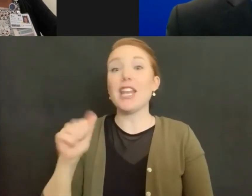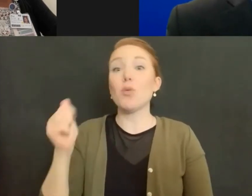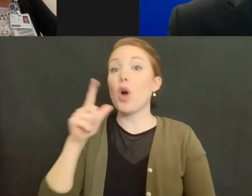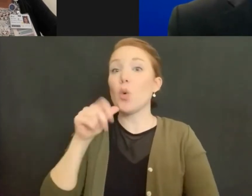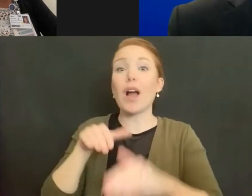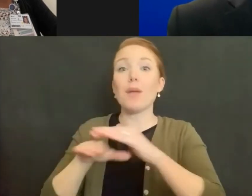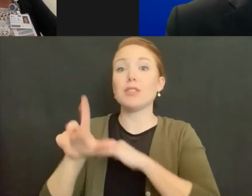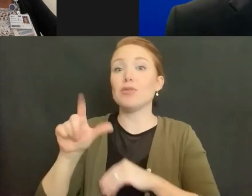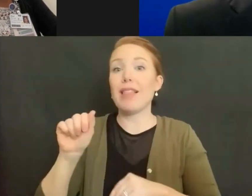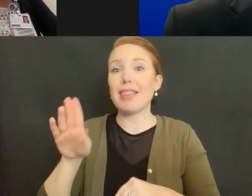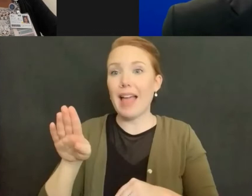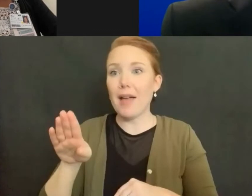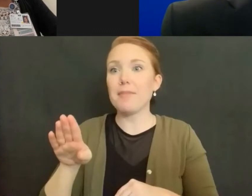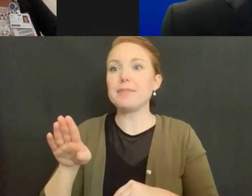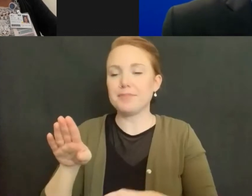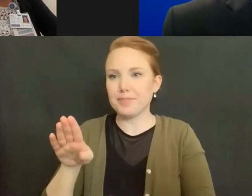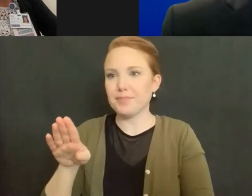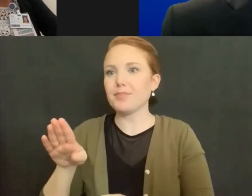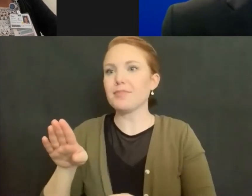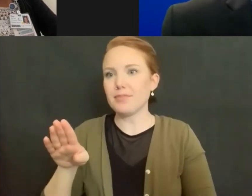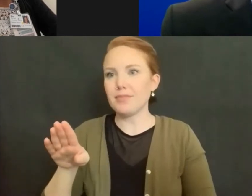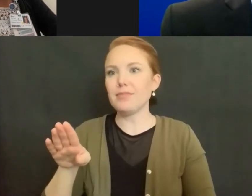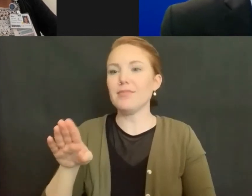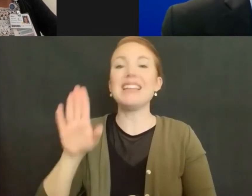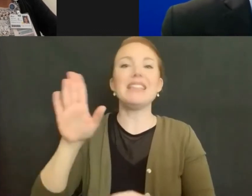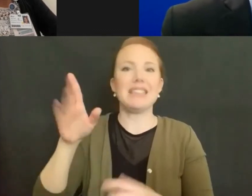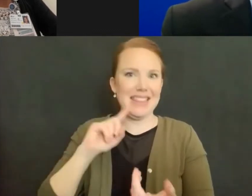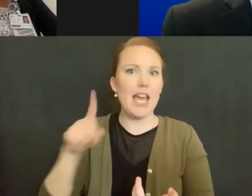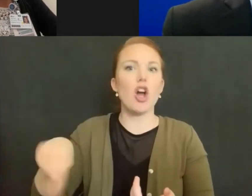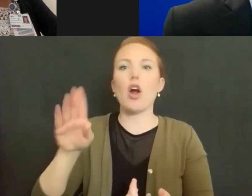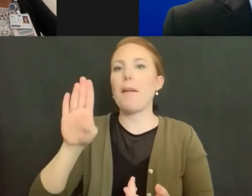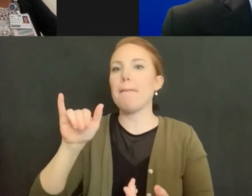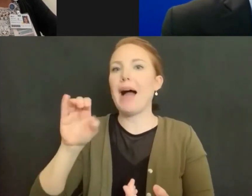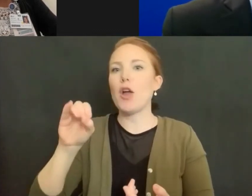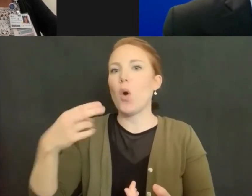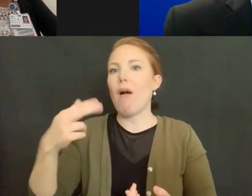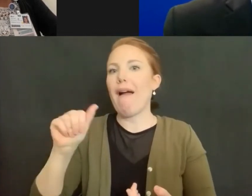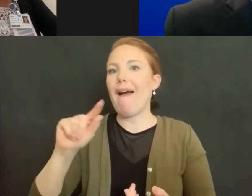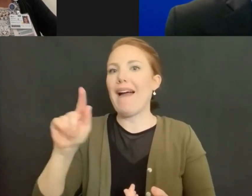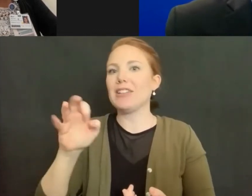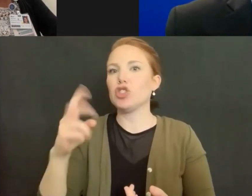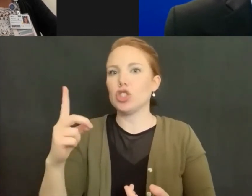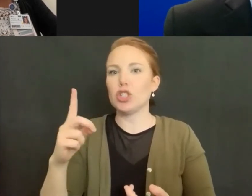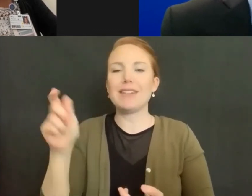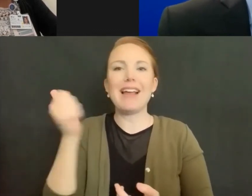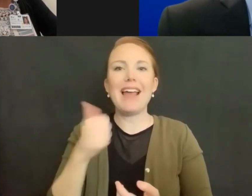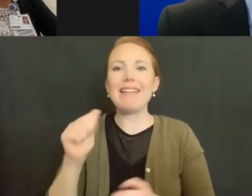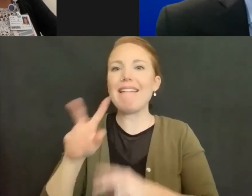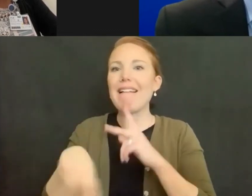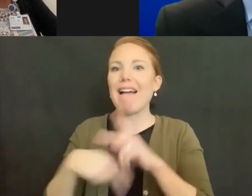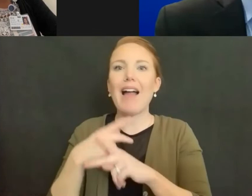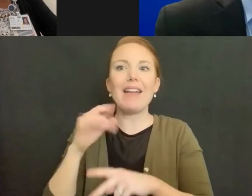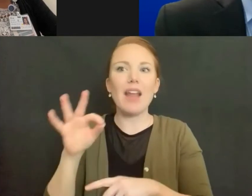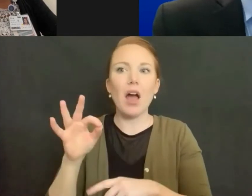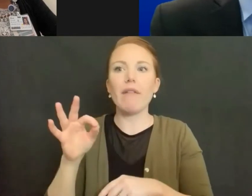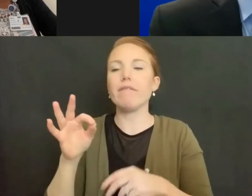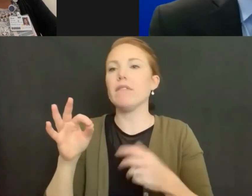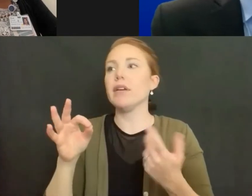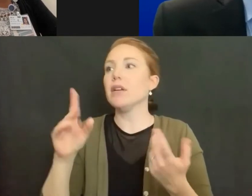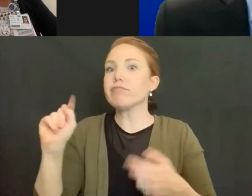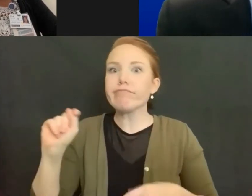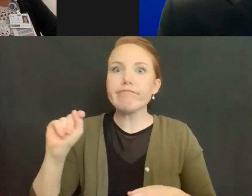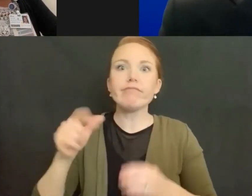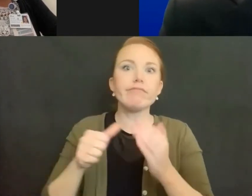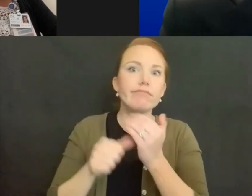the biohazard. So it's a biohazard material, any kind of body fluid, which is a blood, urine, stool,